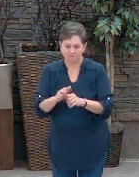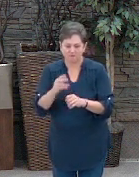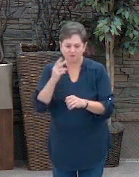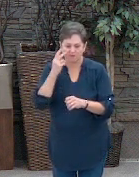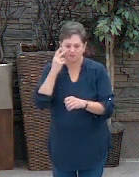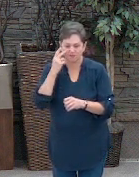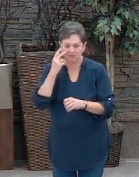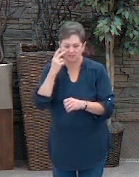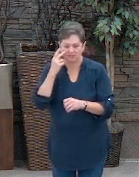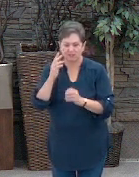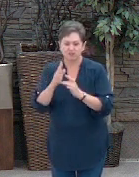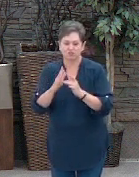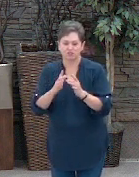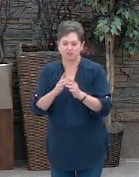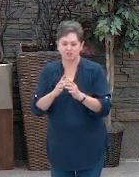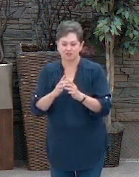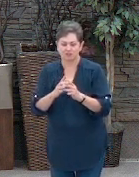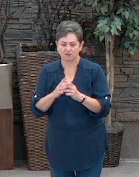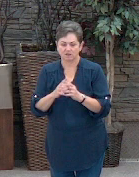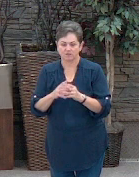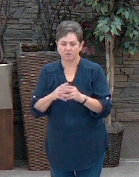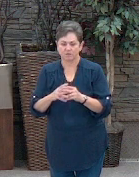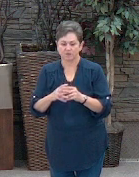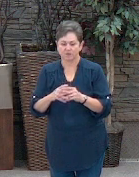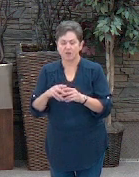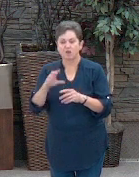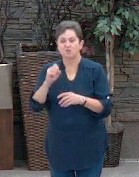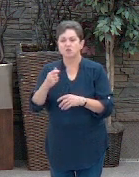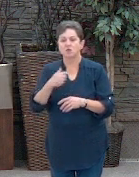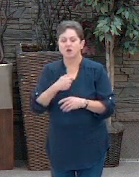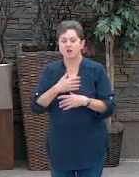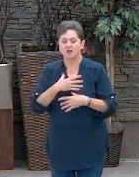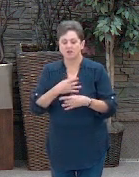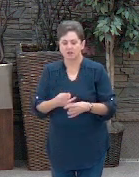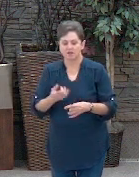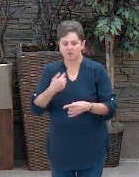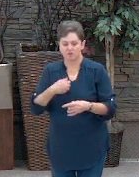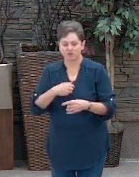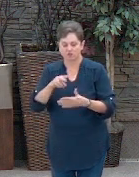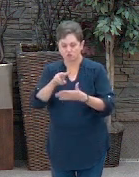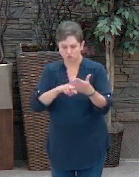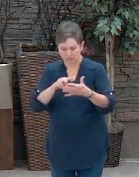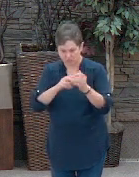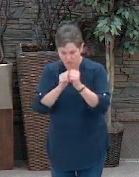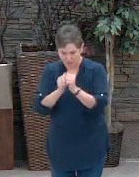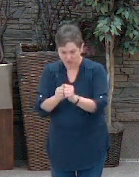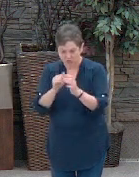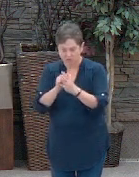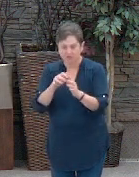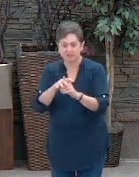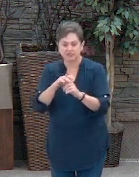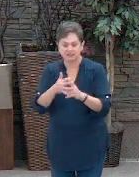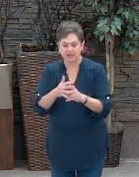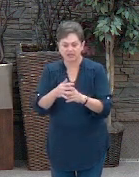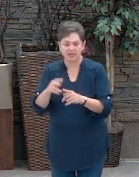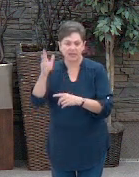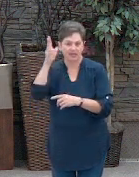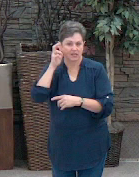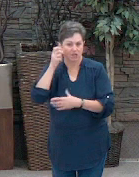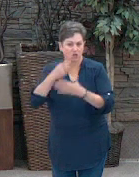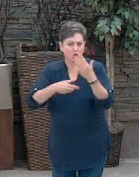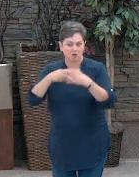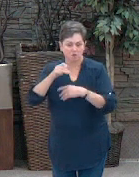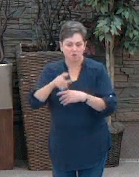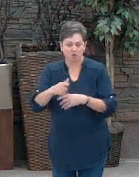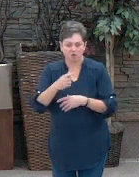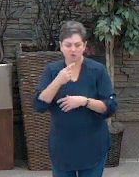see Jesus. And so I'd like us to read together this text and hear what Paul